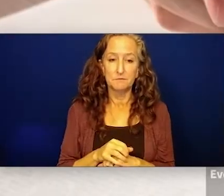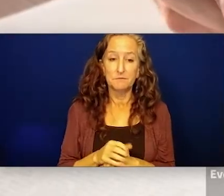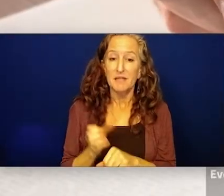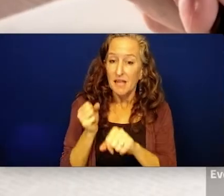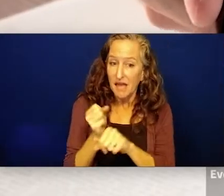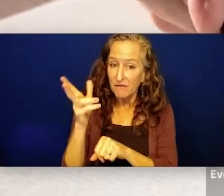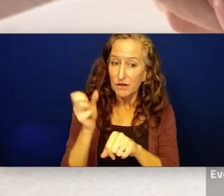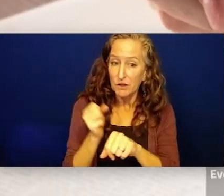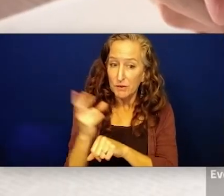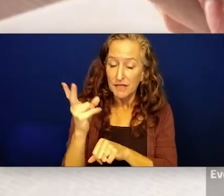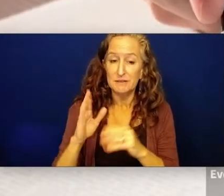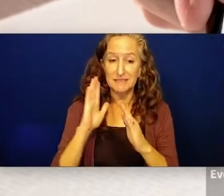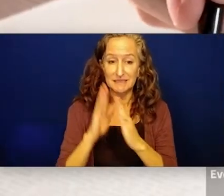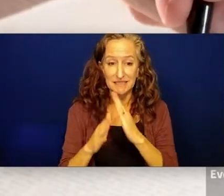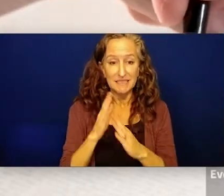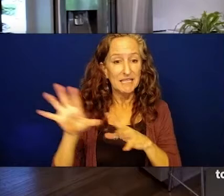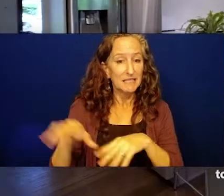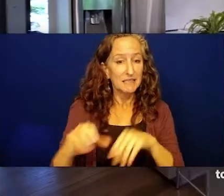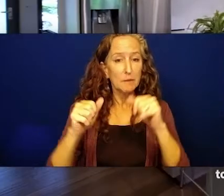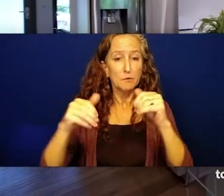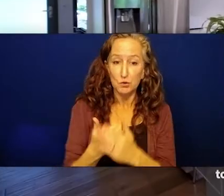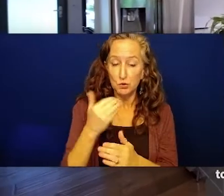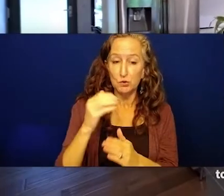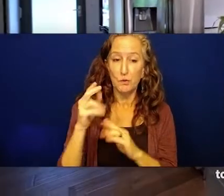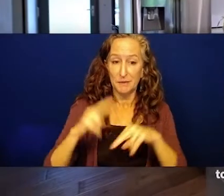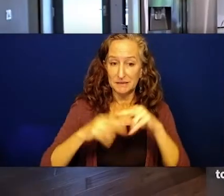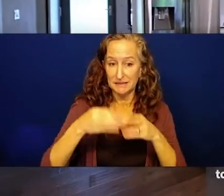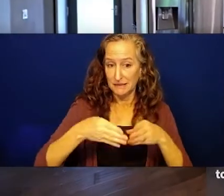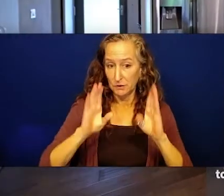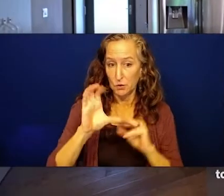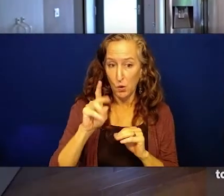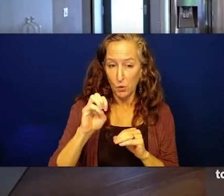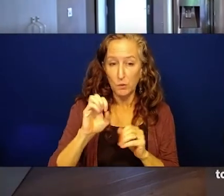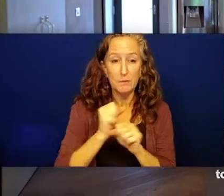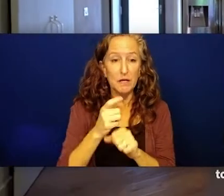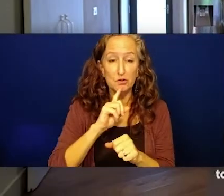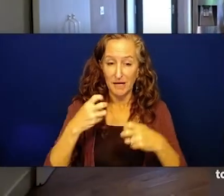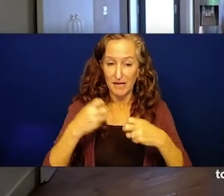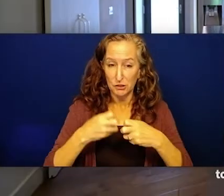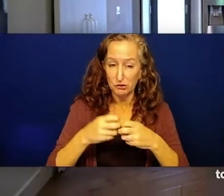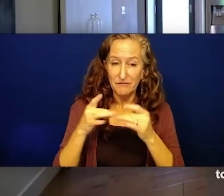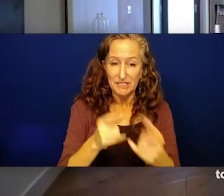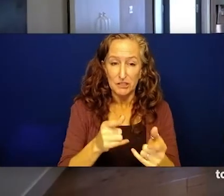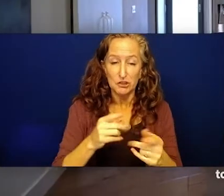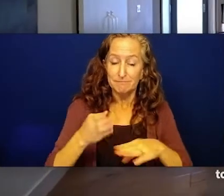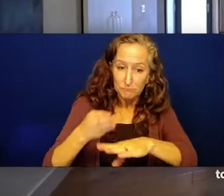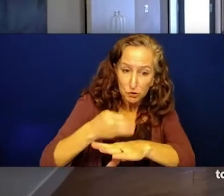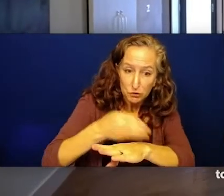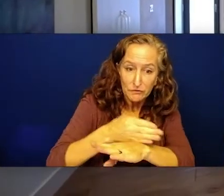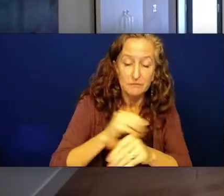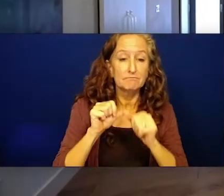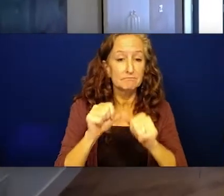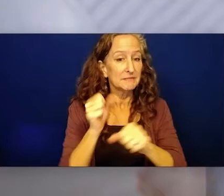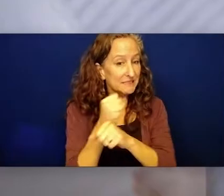adopt a new building code set by the state of California to ensure our homes and businesses are more energy efficient, safe, and